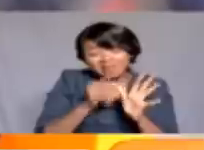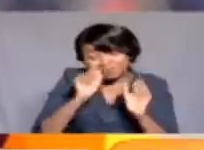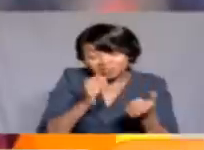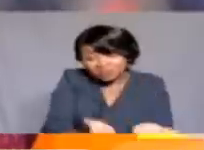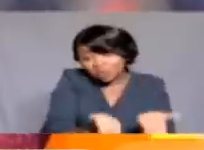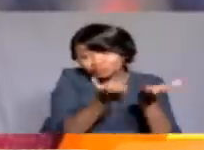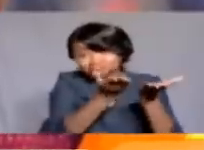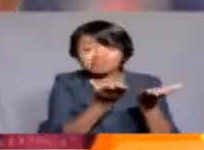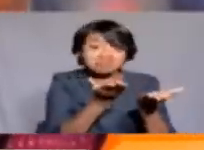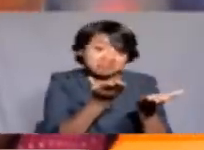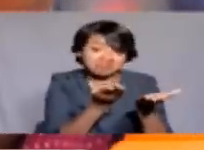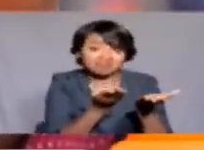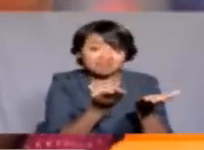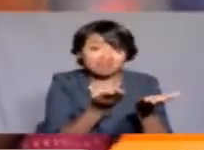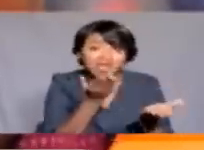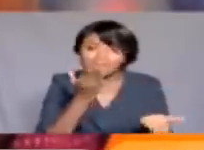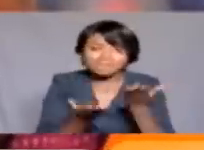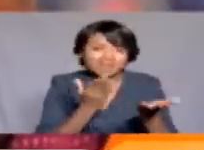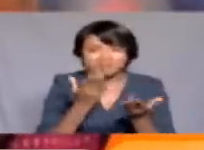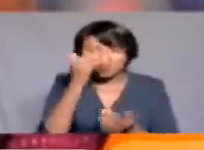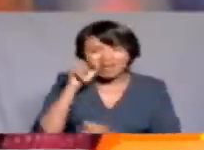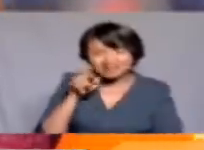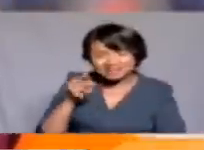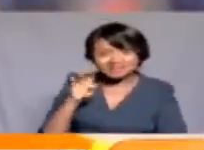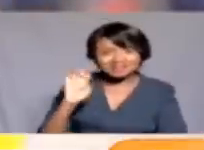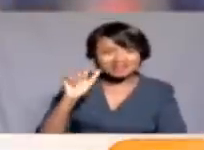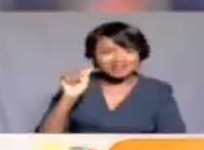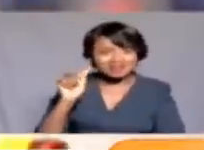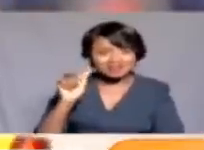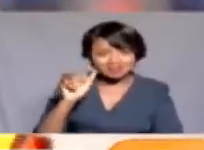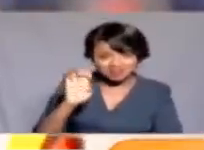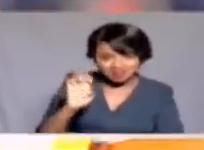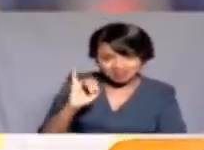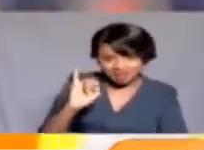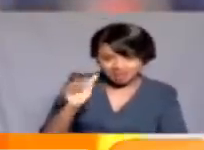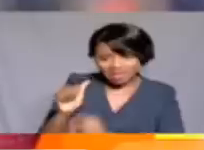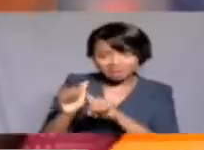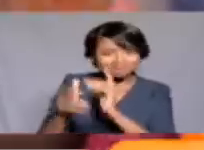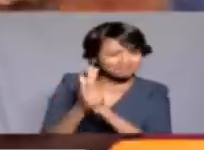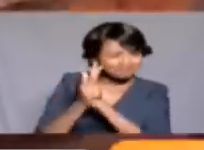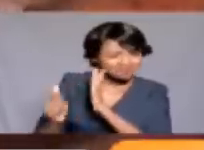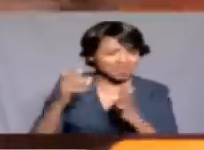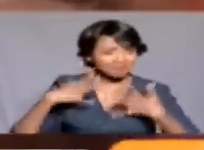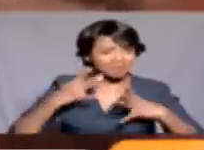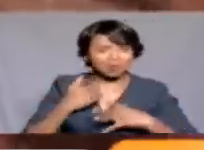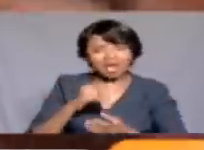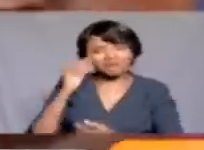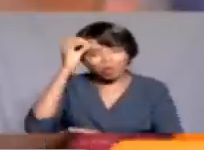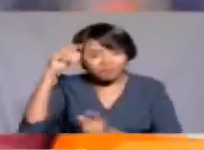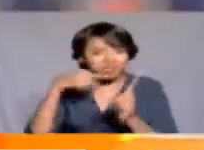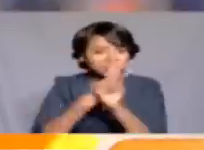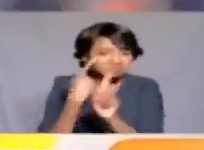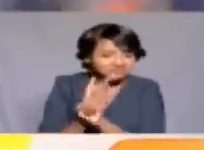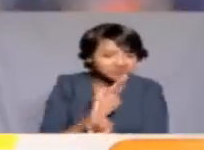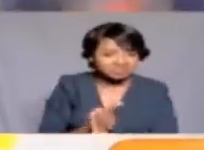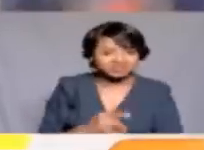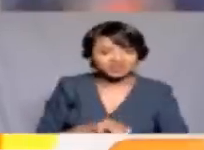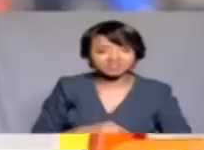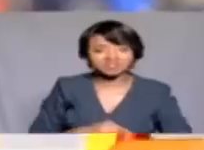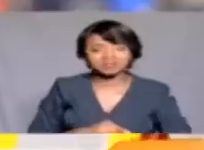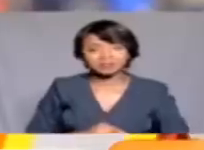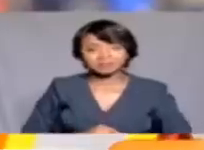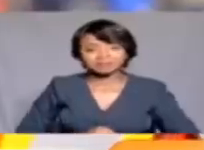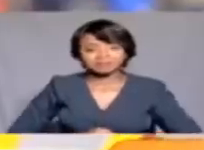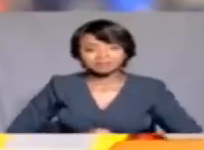be said of any EIA because it's done by a body of experts that have a different opinion or from a different group of